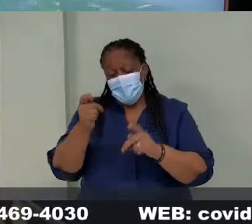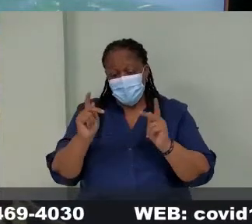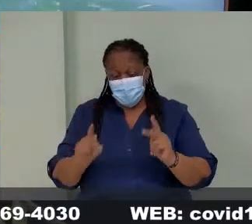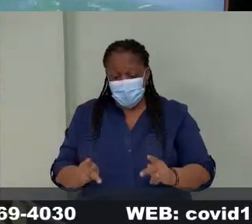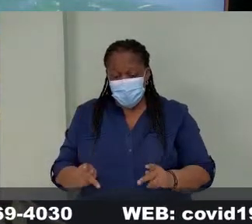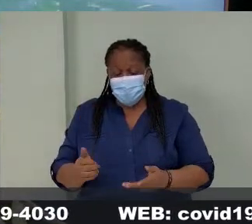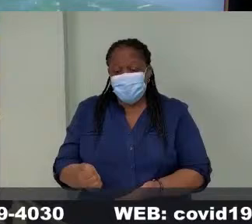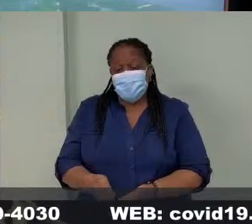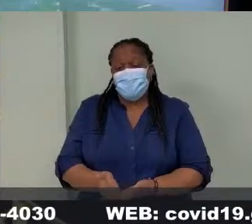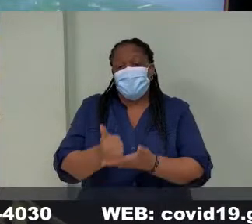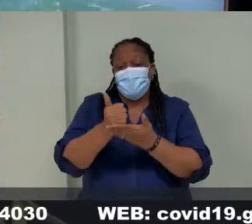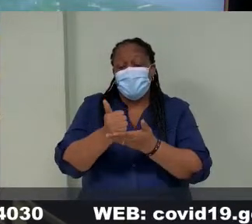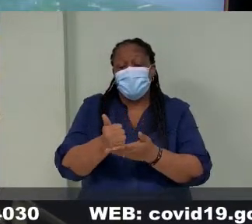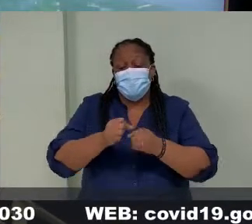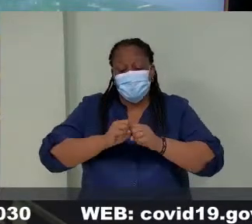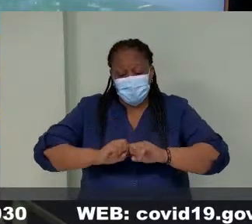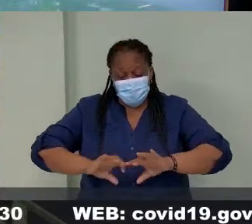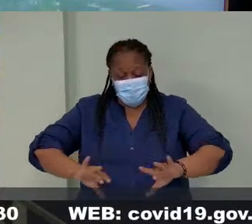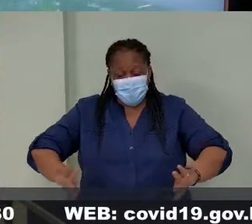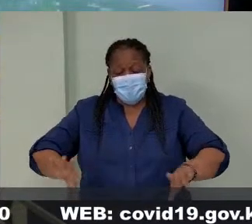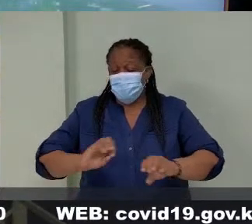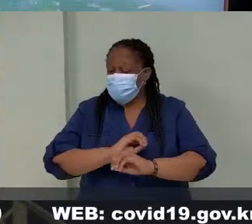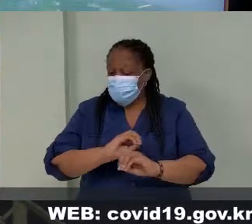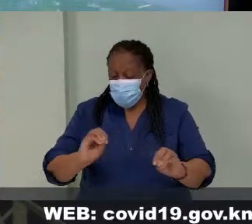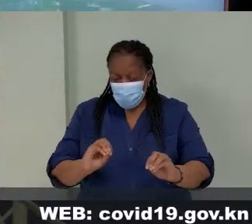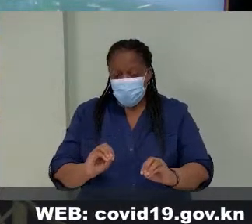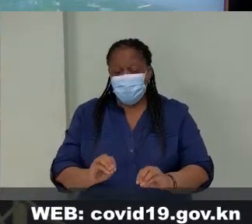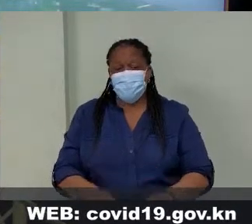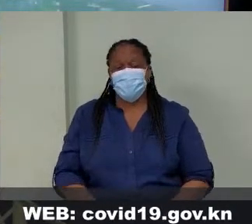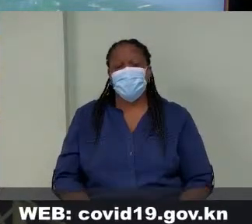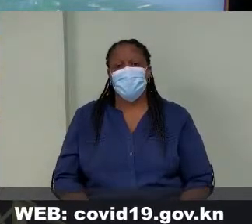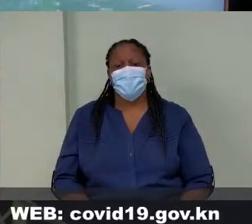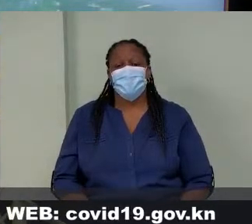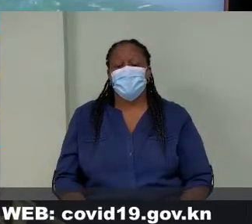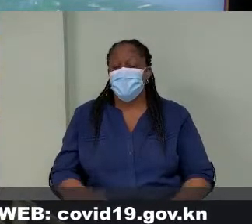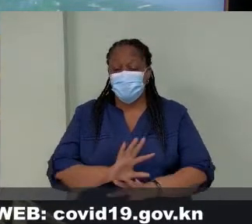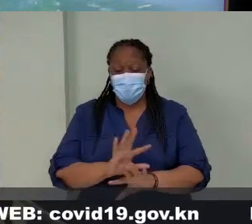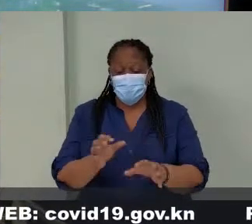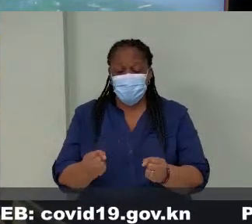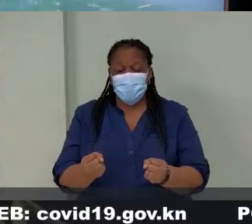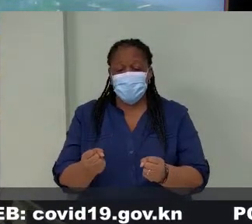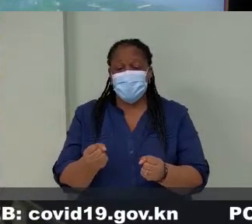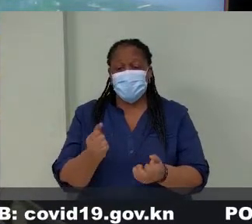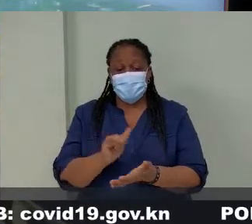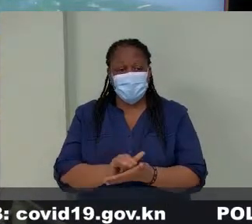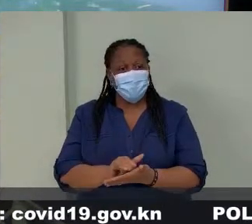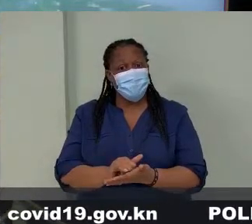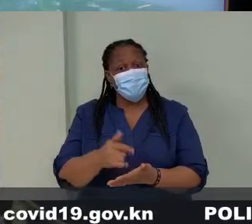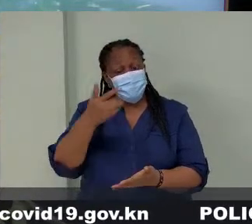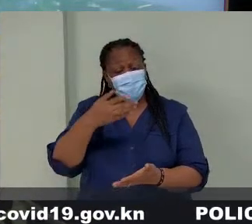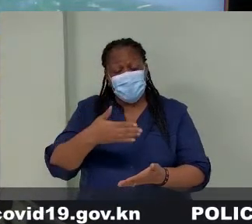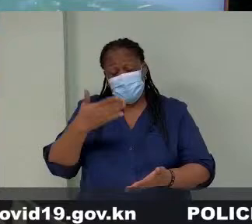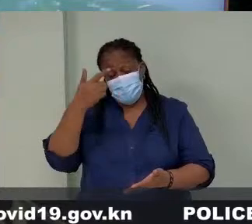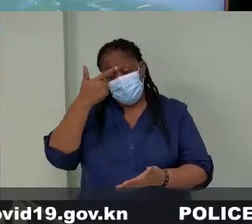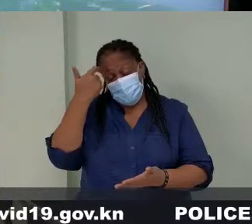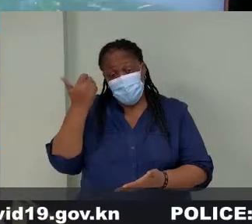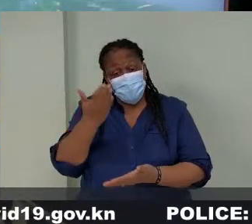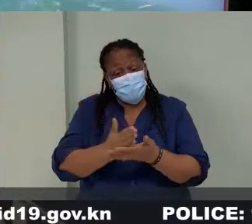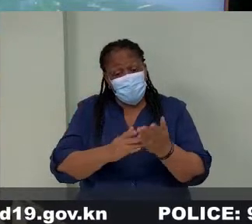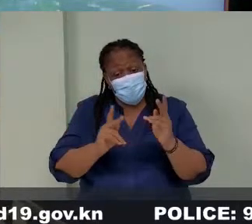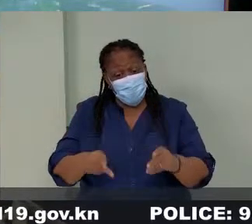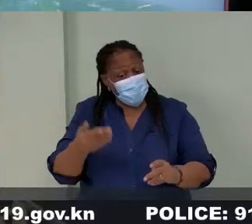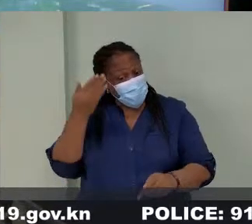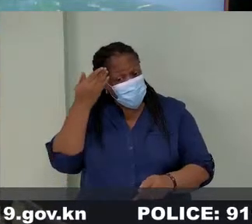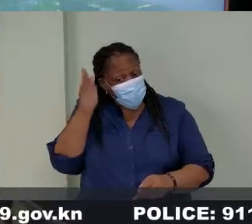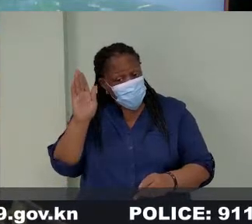It helps to prevent the spread of the disease that can occur before a person knows they are sick or if they are infected